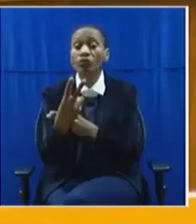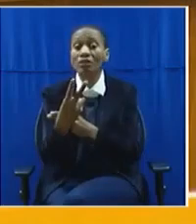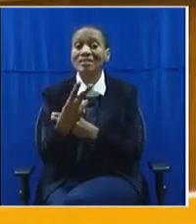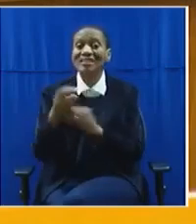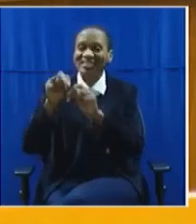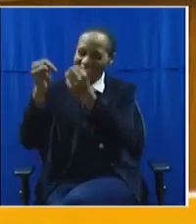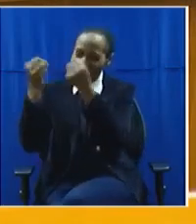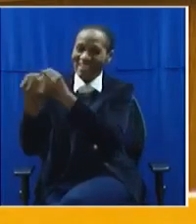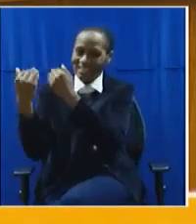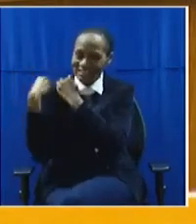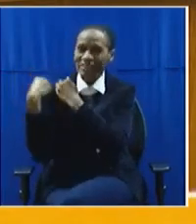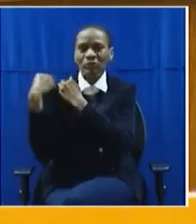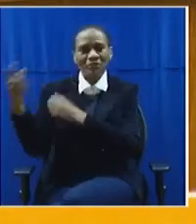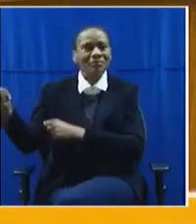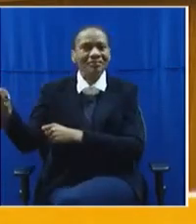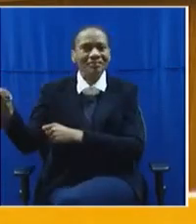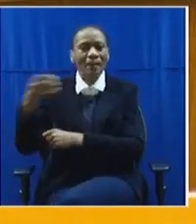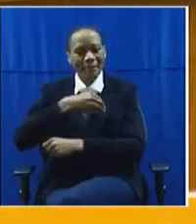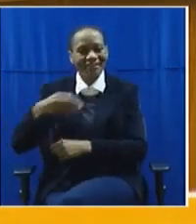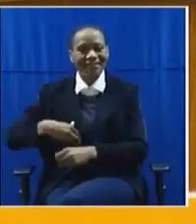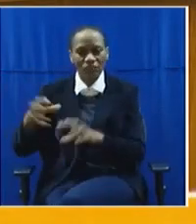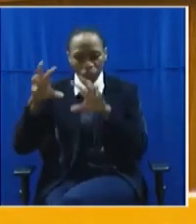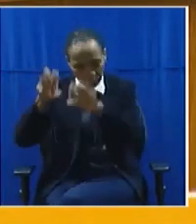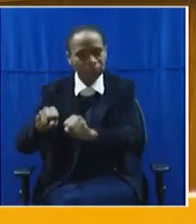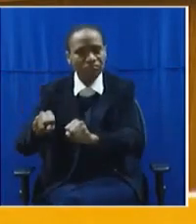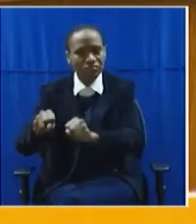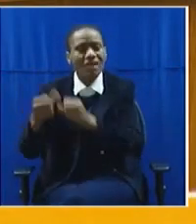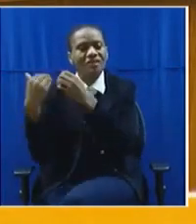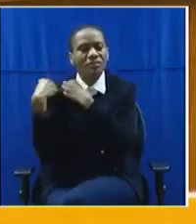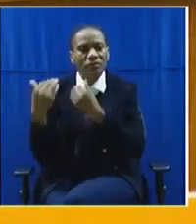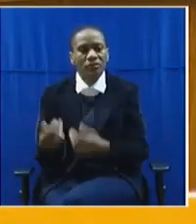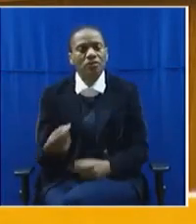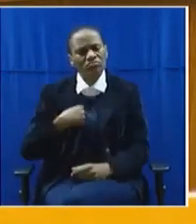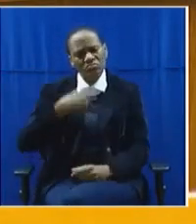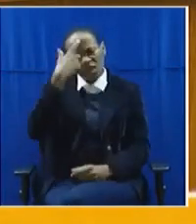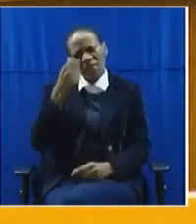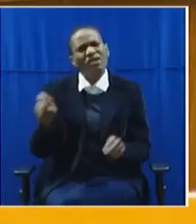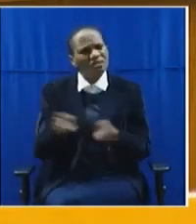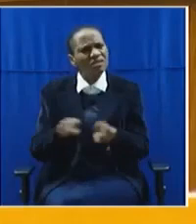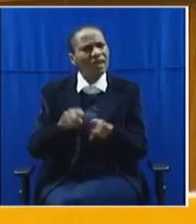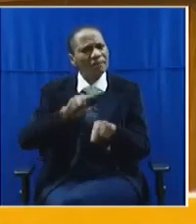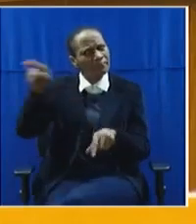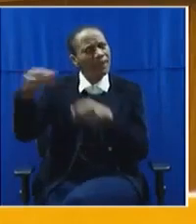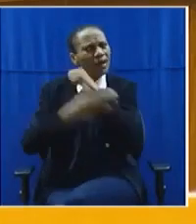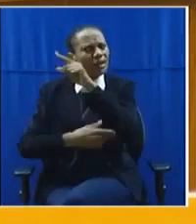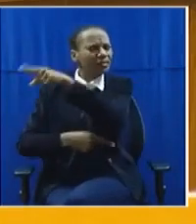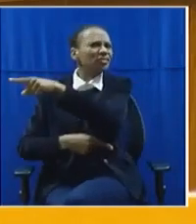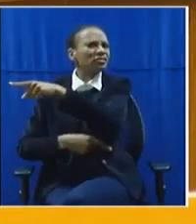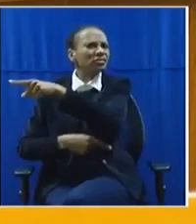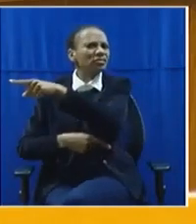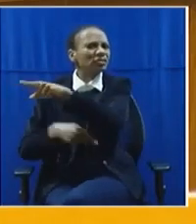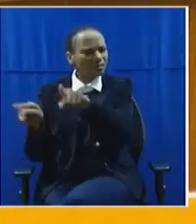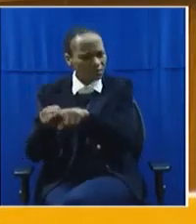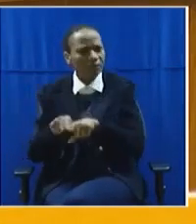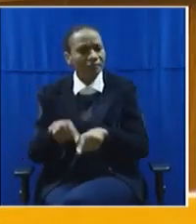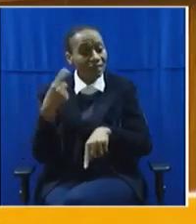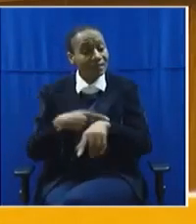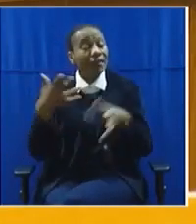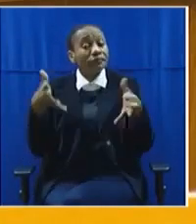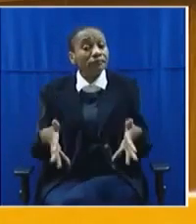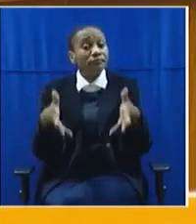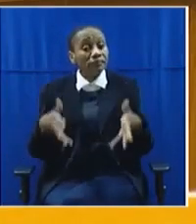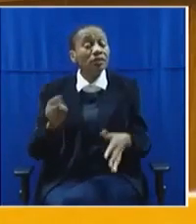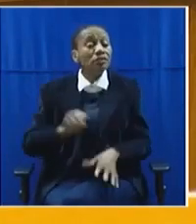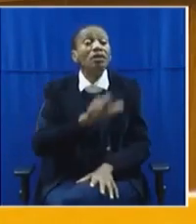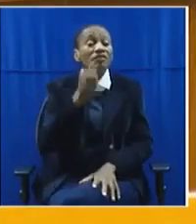He responded to a national outcry. I believe it's time for us to follow his example and do the same. It is time to accept that we